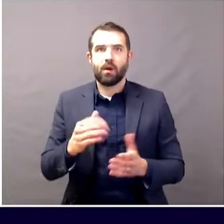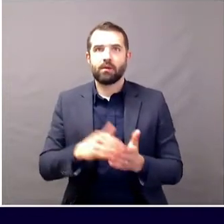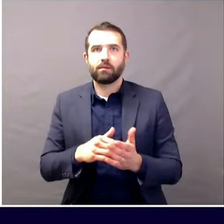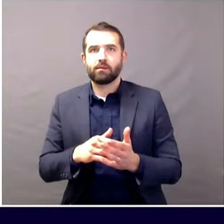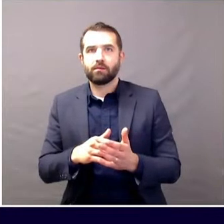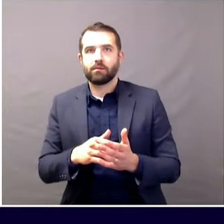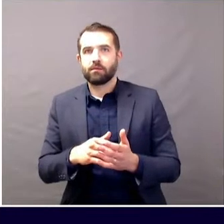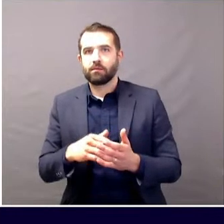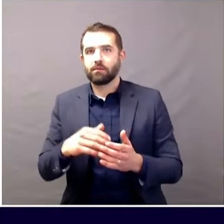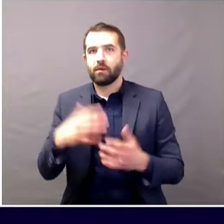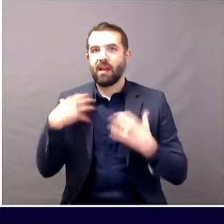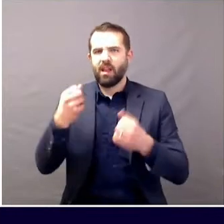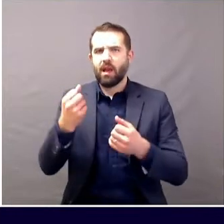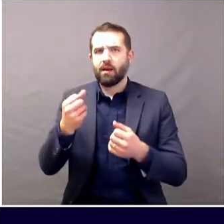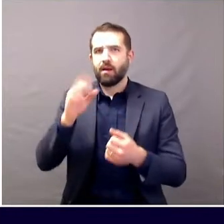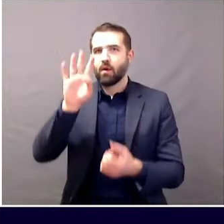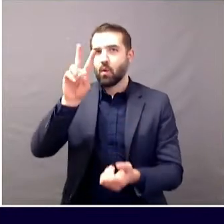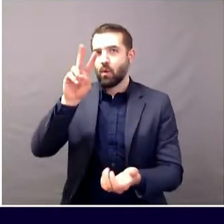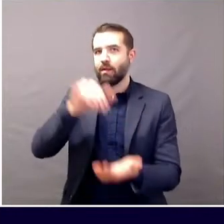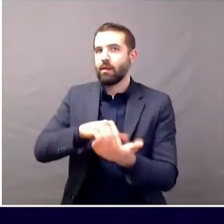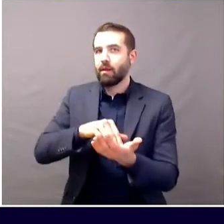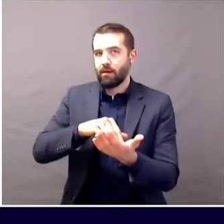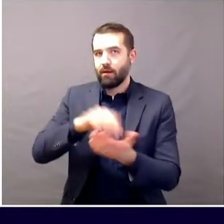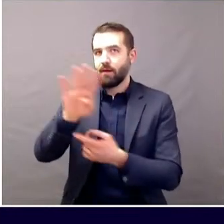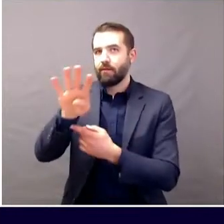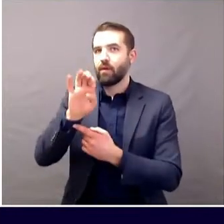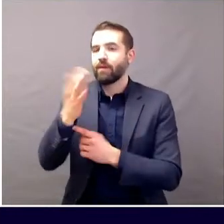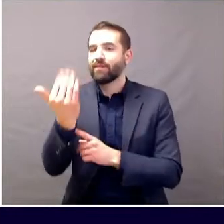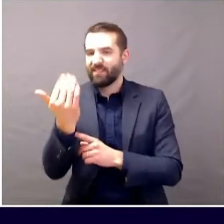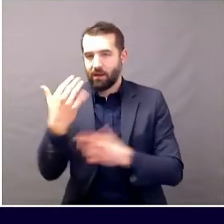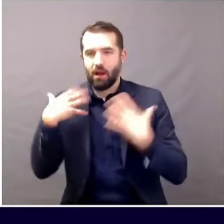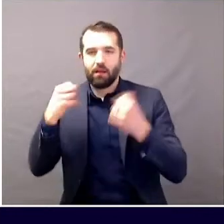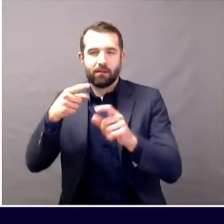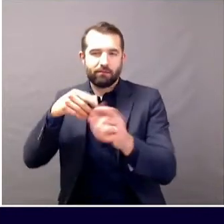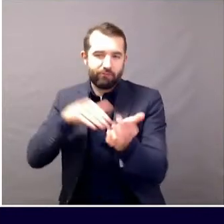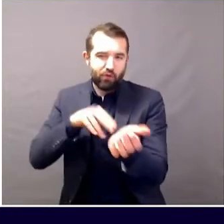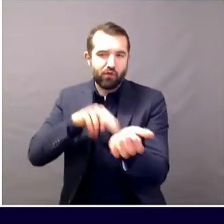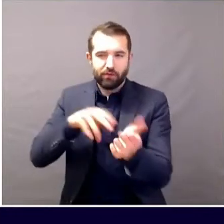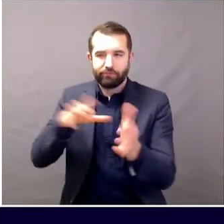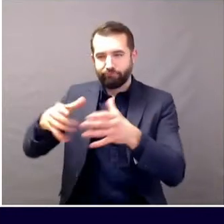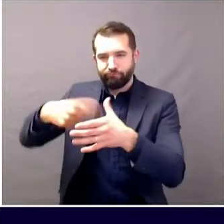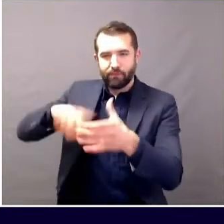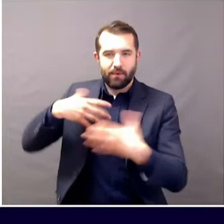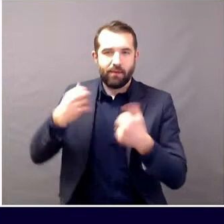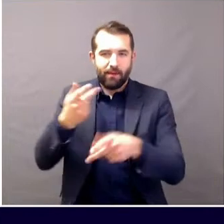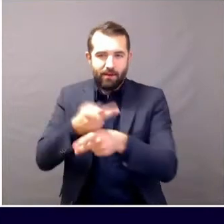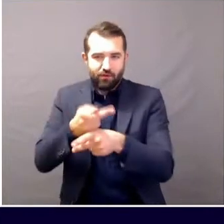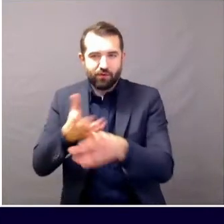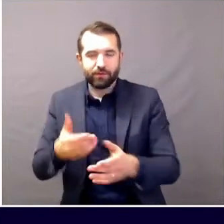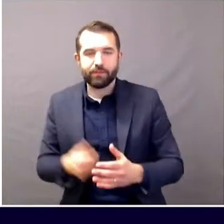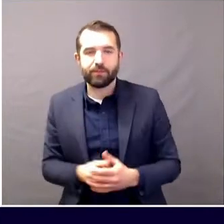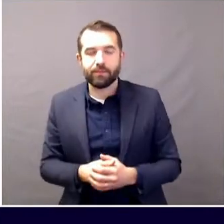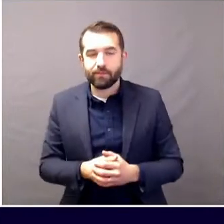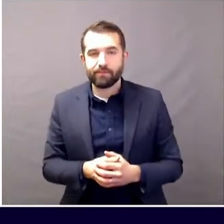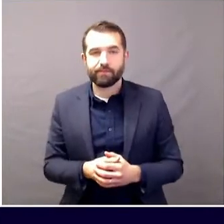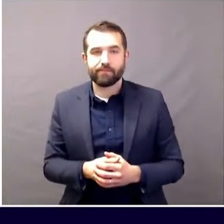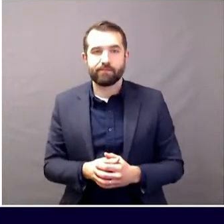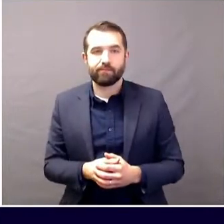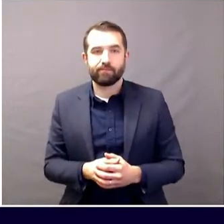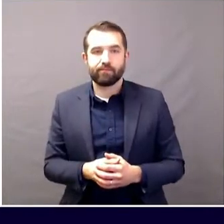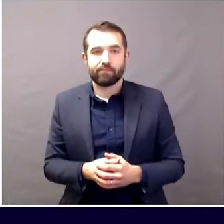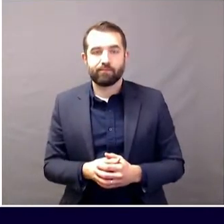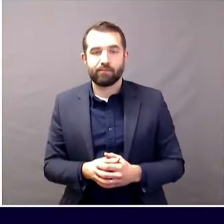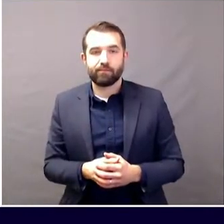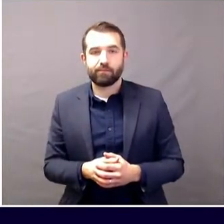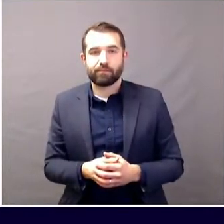2,415 are among healthcare workers. Turning to a moment to discuss some recent outbreaks that Maine CDC